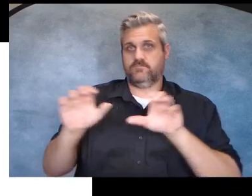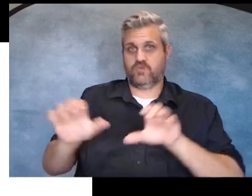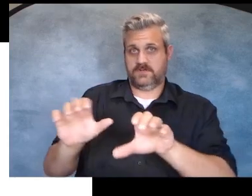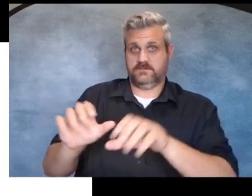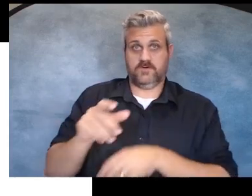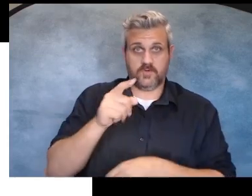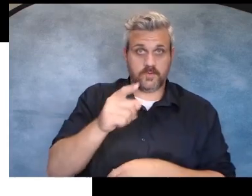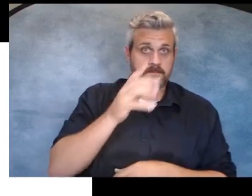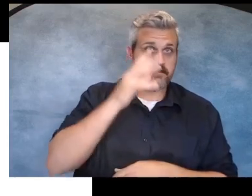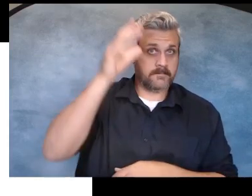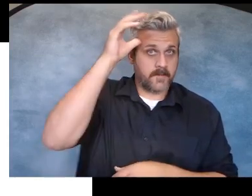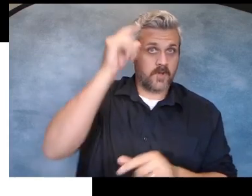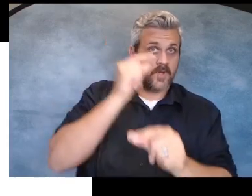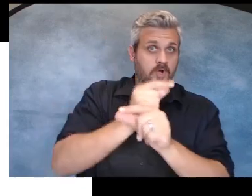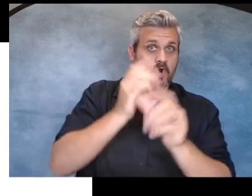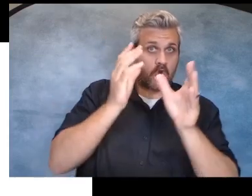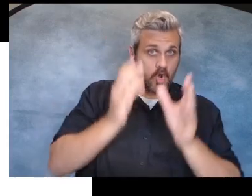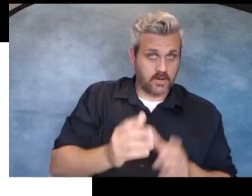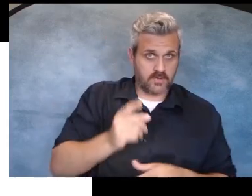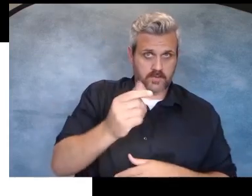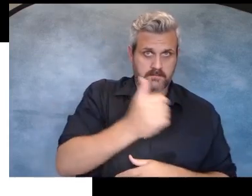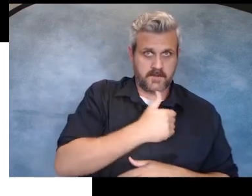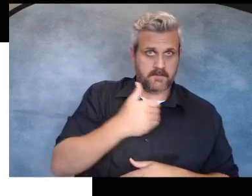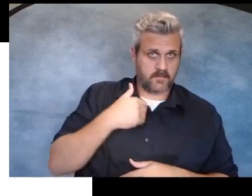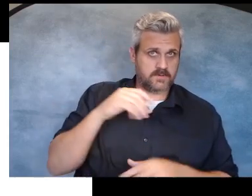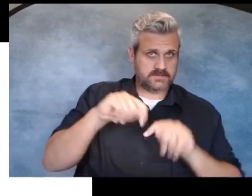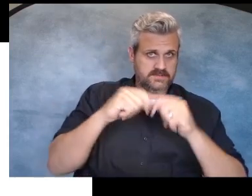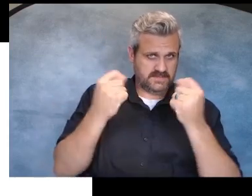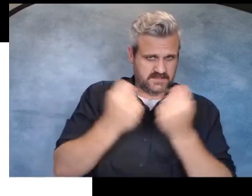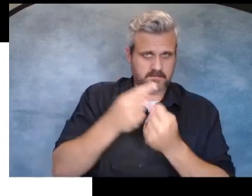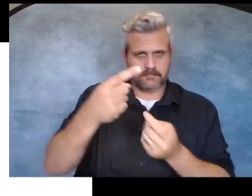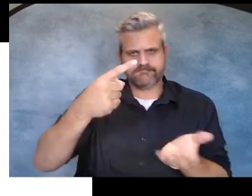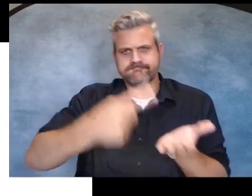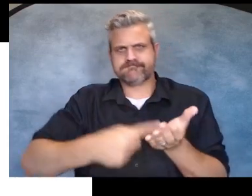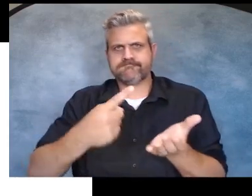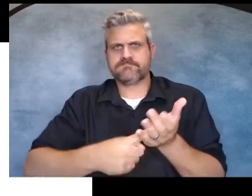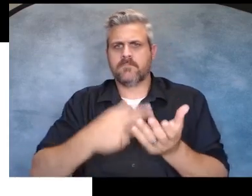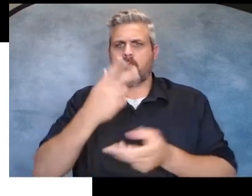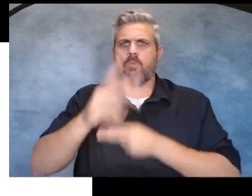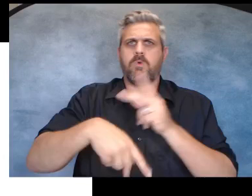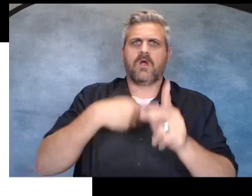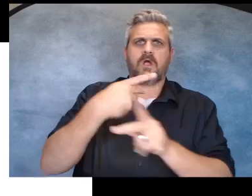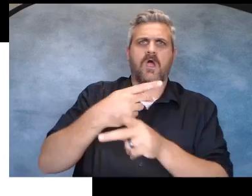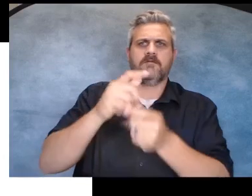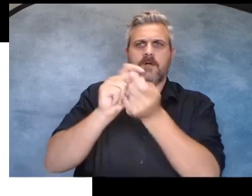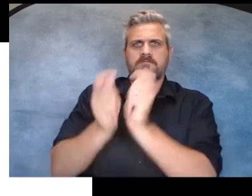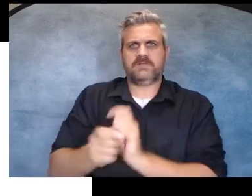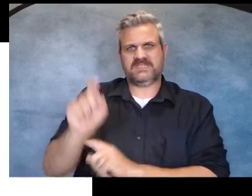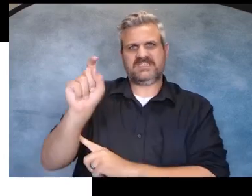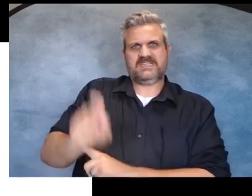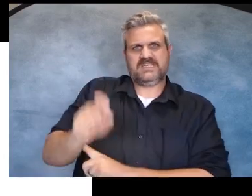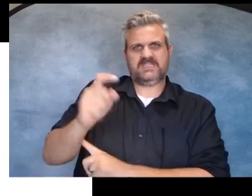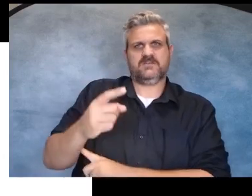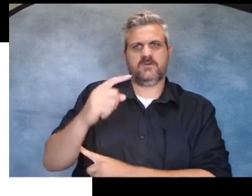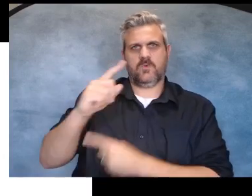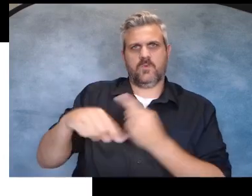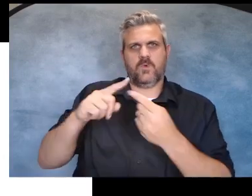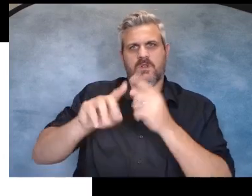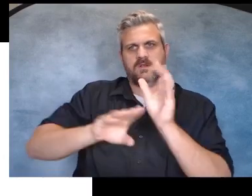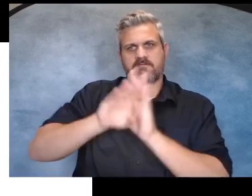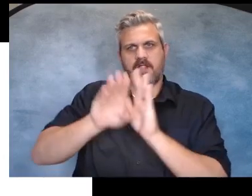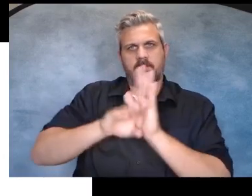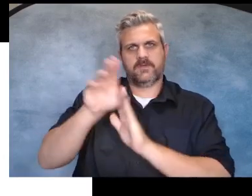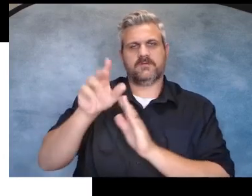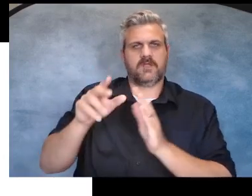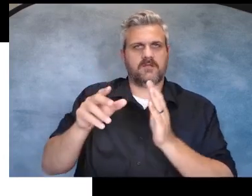a parent or guardian and a member of the ARC, you will discuss what modifications your child or student may need when developing